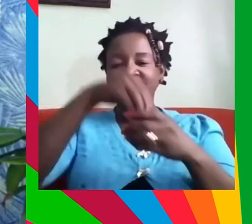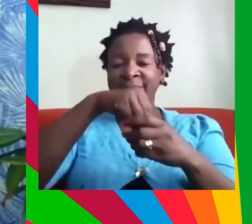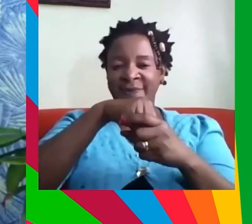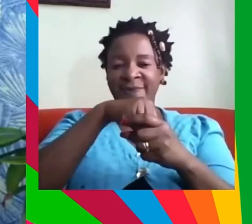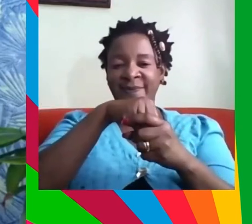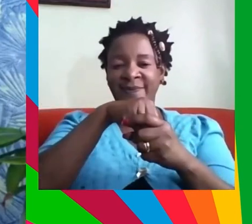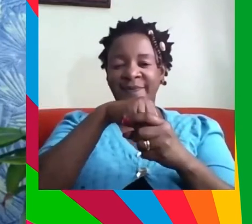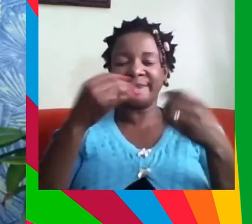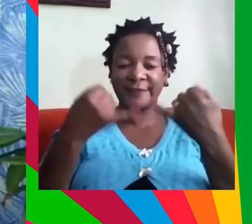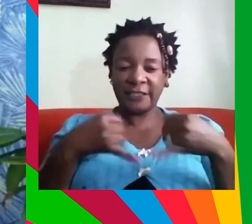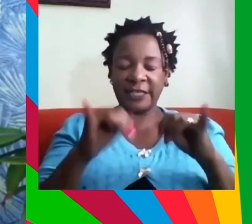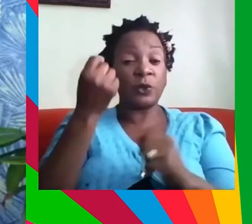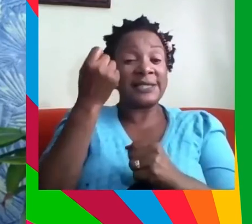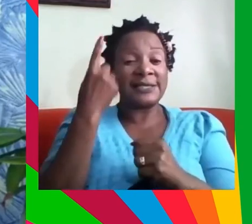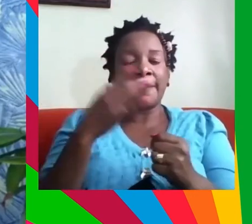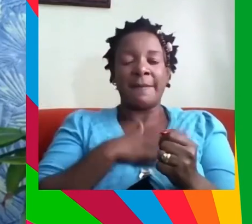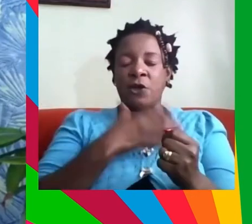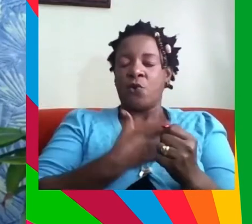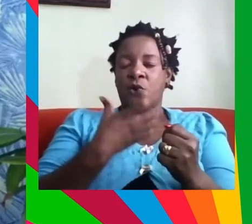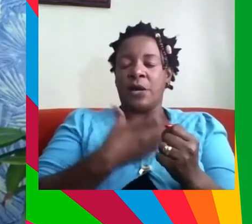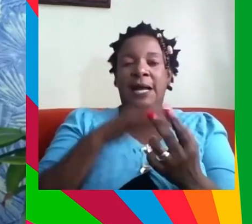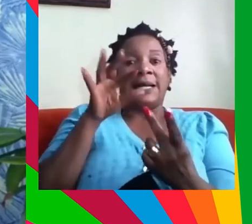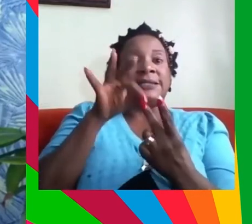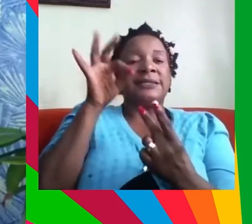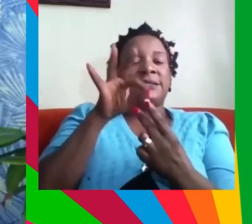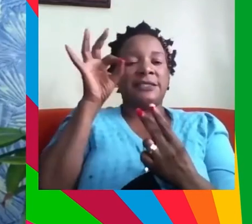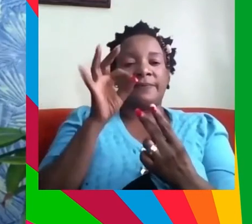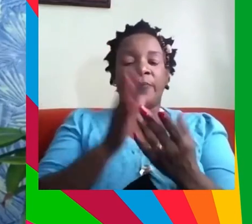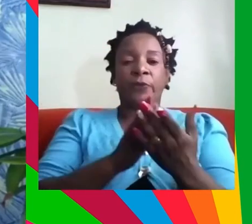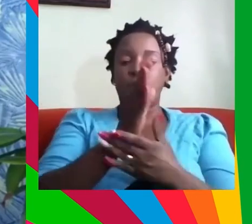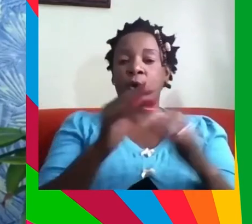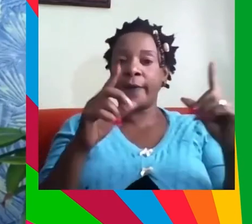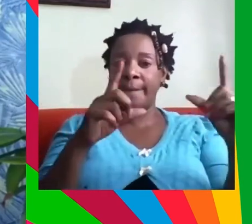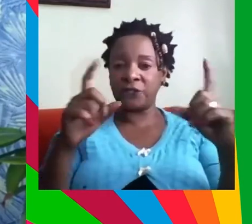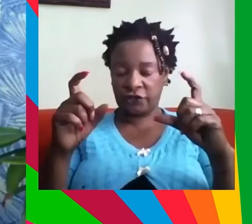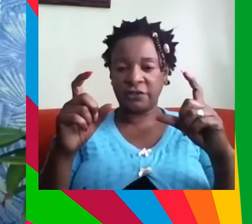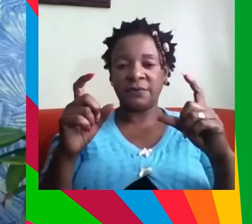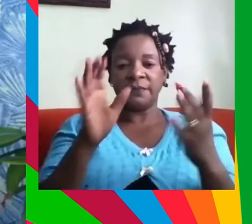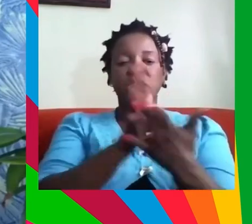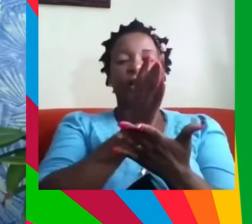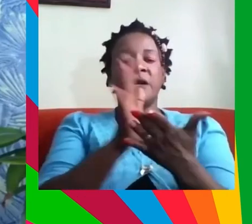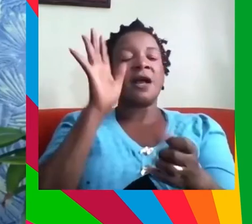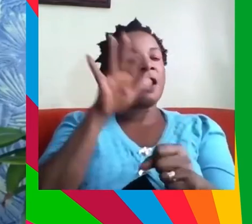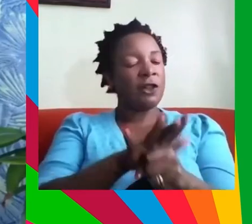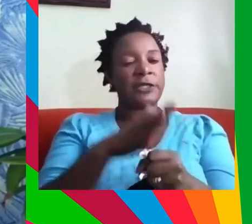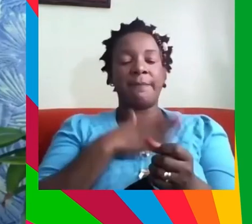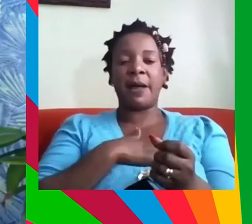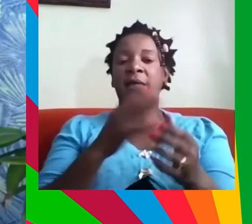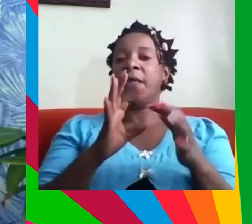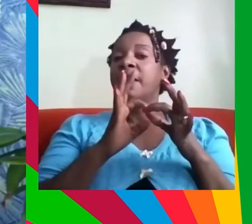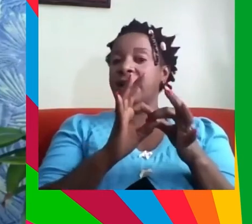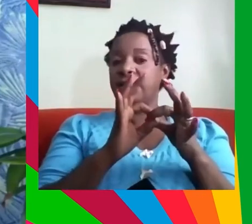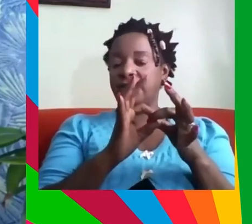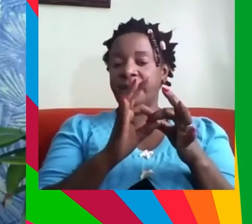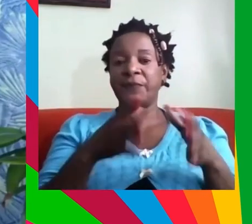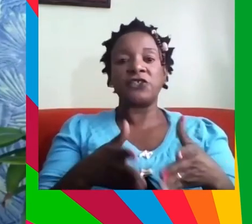know, I'm trying to understand my own sense of identity through pictures by shining a light on my own culture, the streets in Cairo,